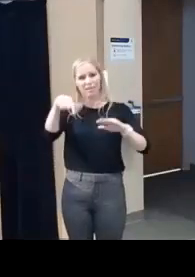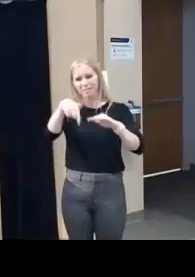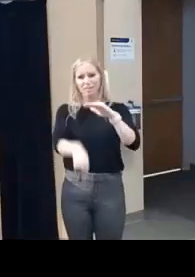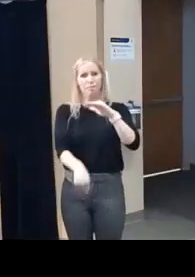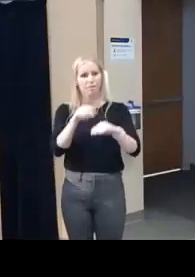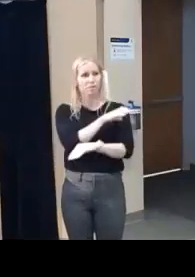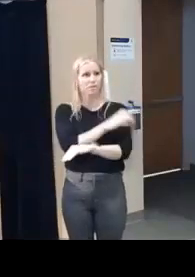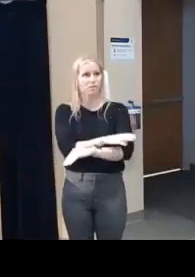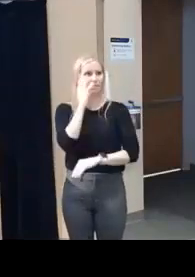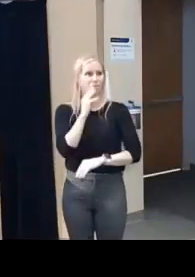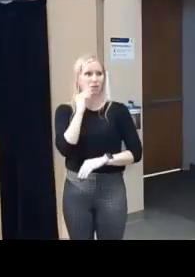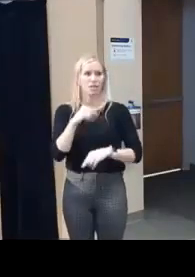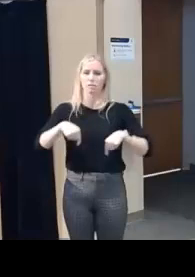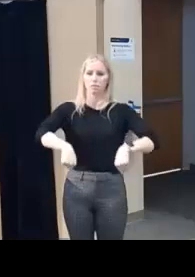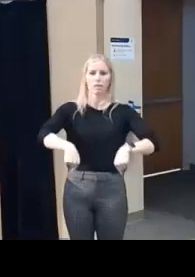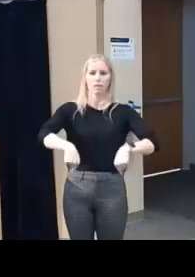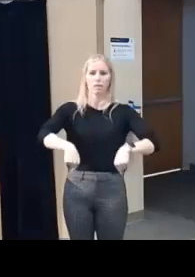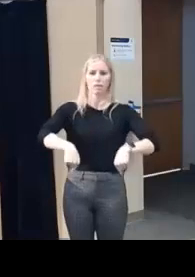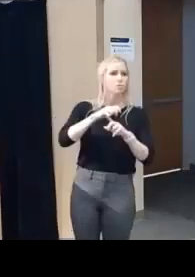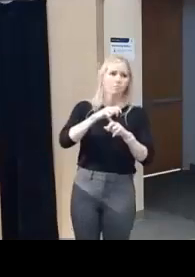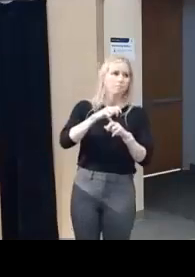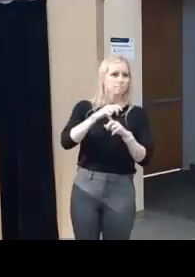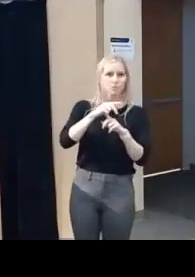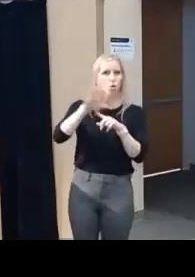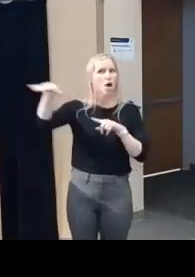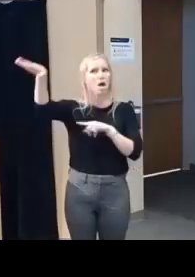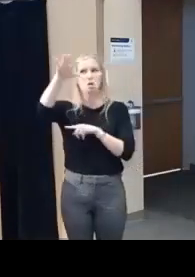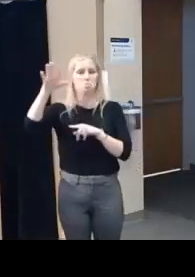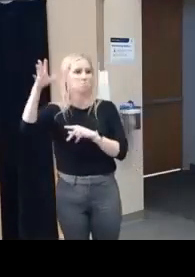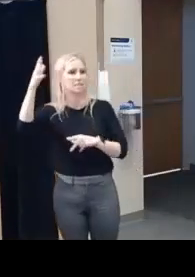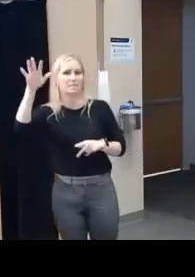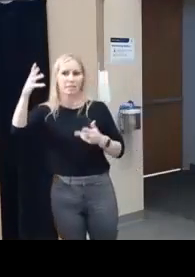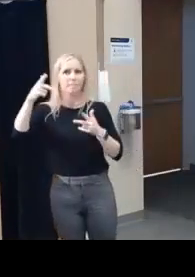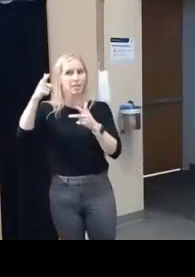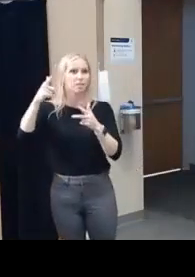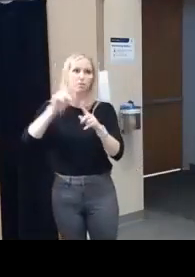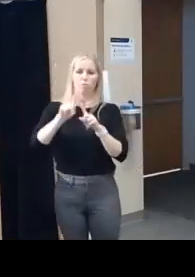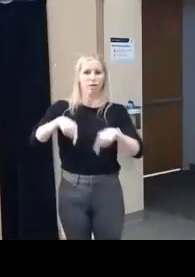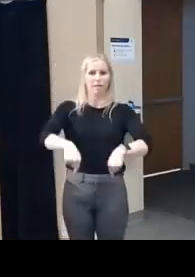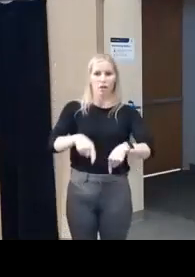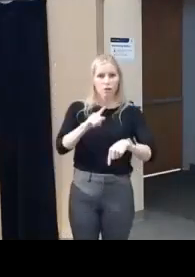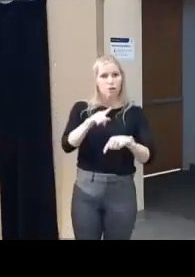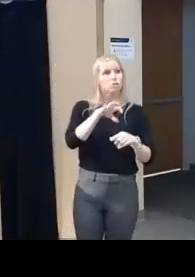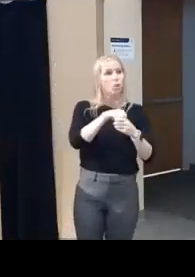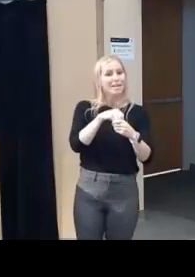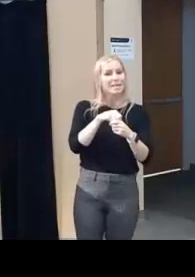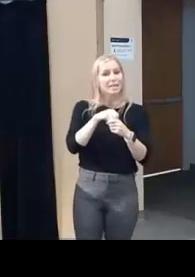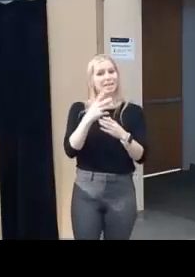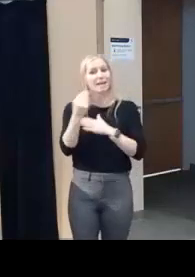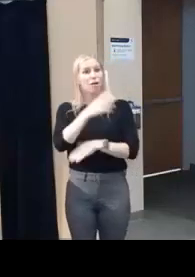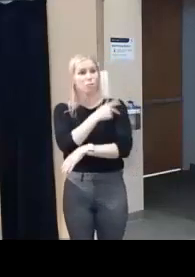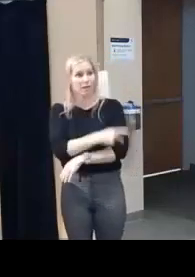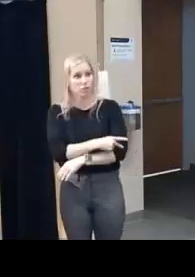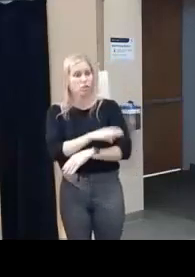you will find here at Rochester. It will include inpatient and outpatient substance use disorder treatment, inpatient and